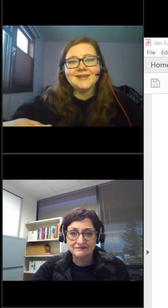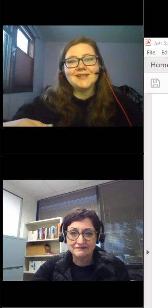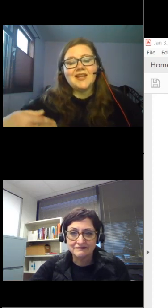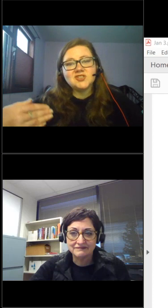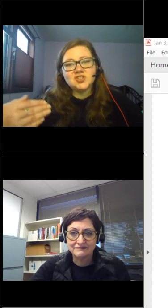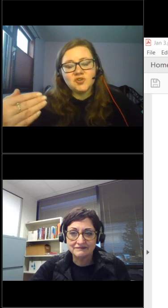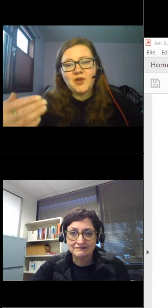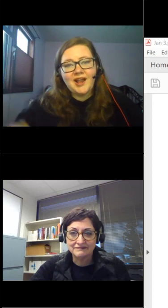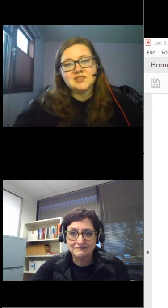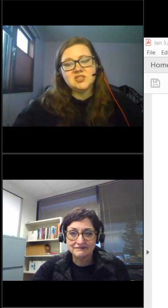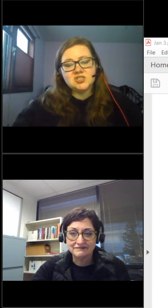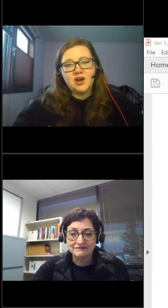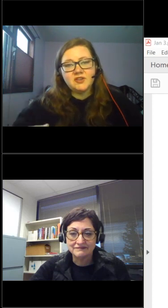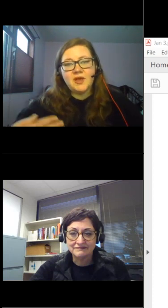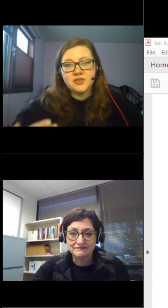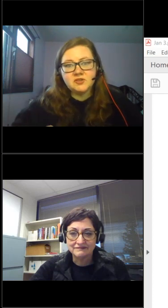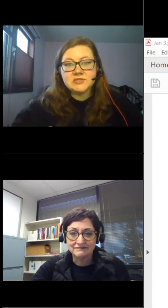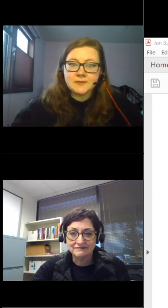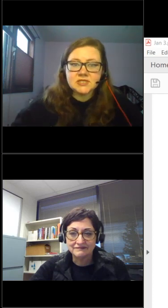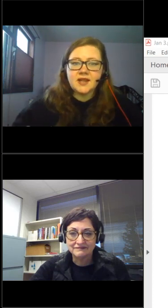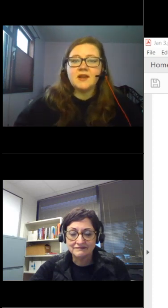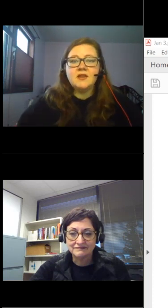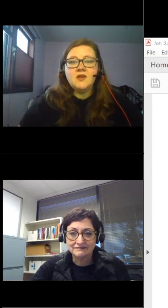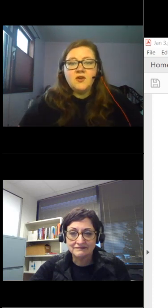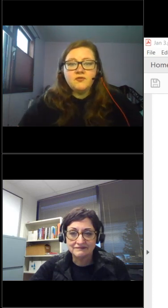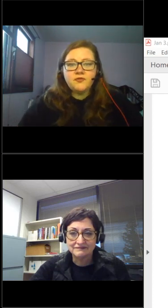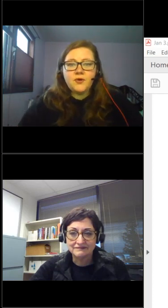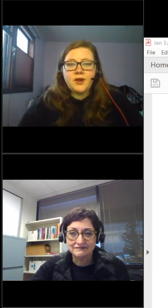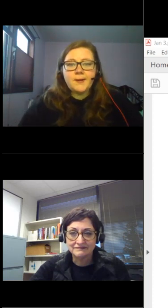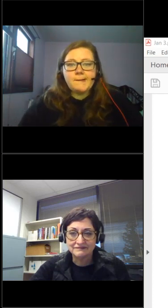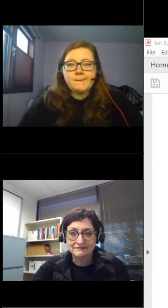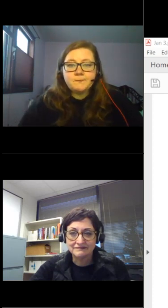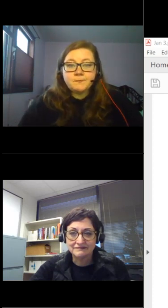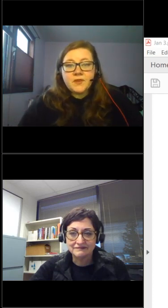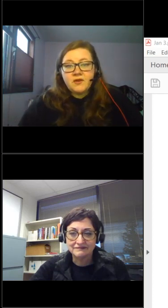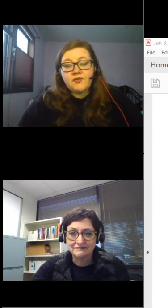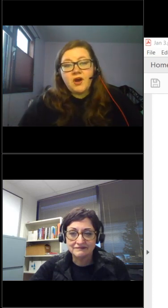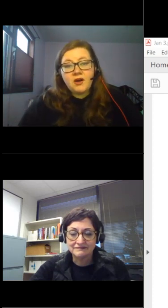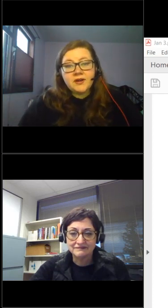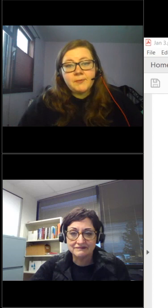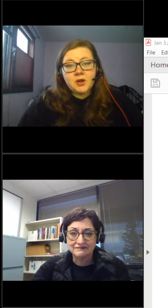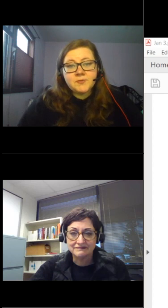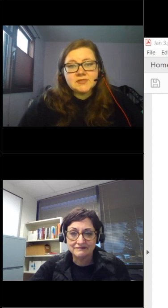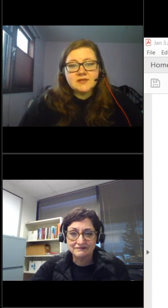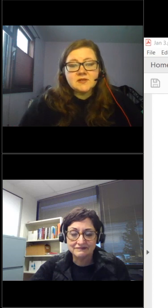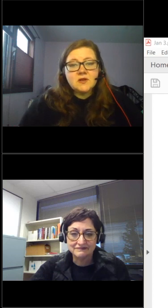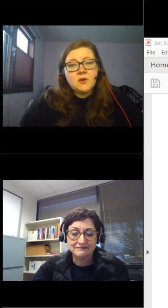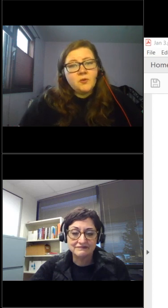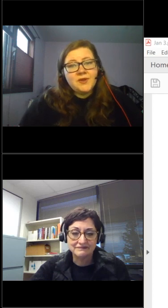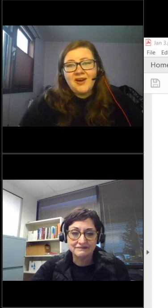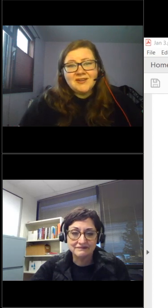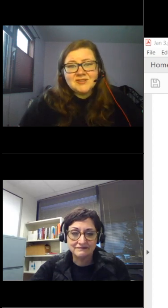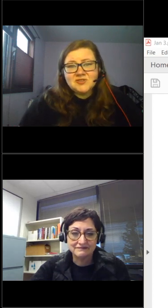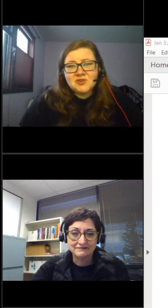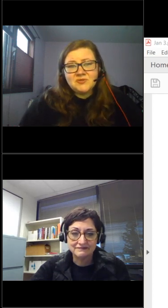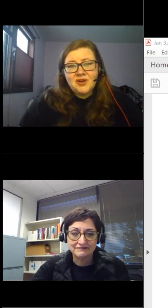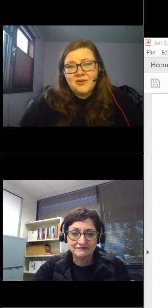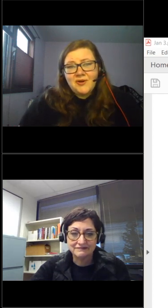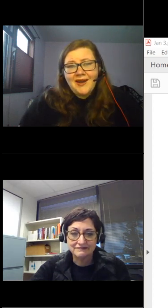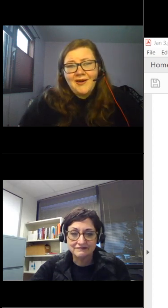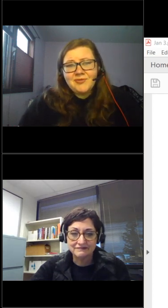can't get it, it's a good practice to document that you attempted it for auditing purposes. We honestly